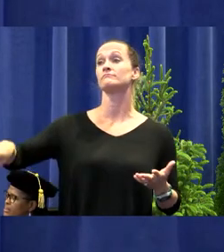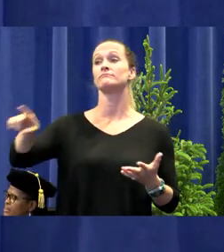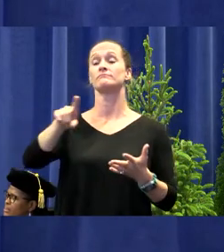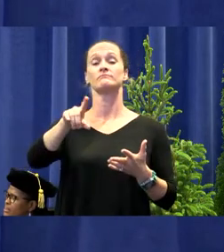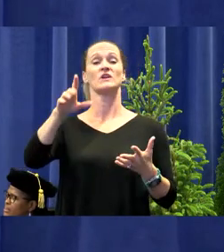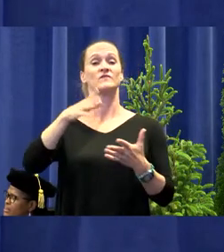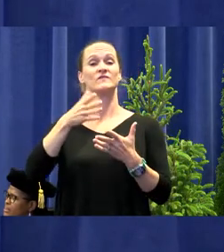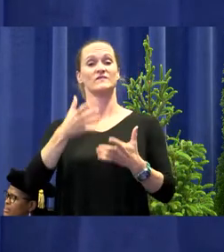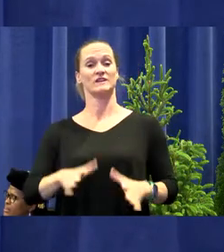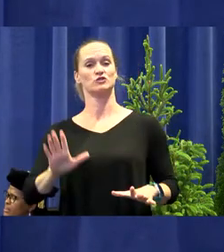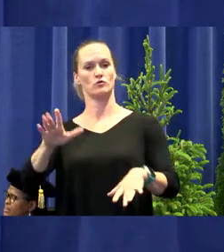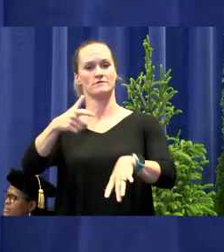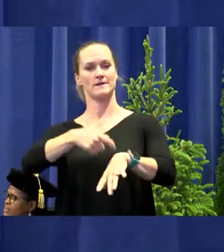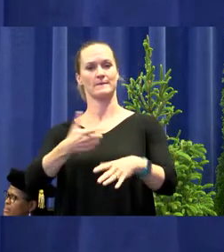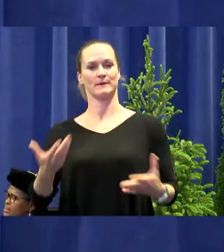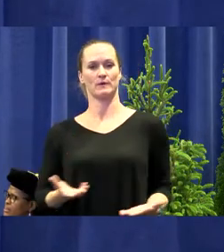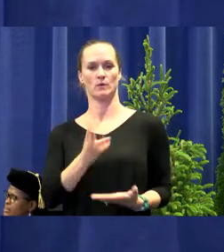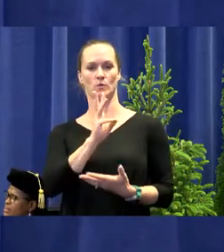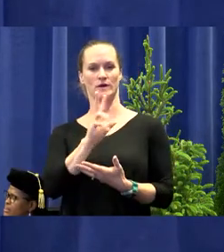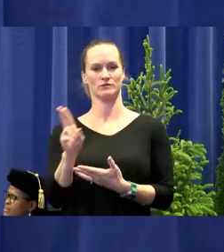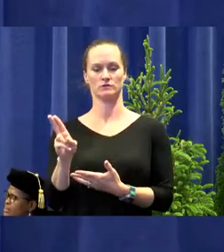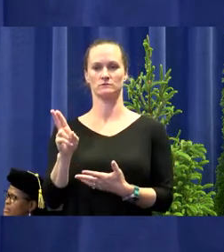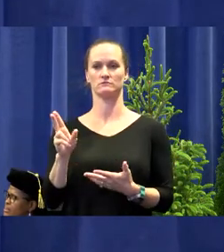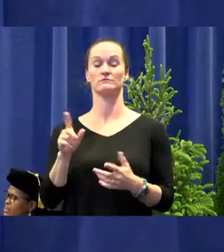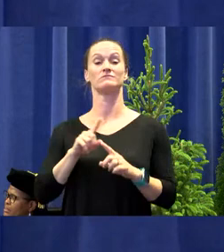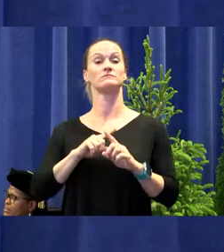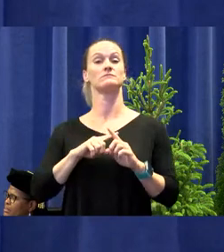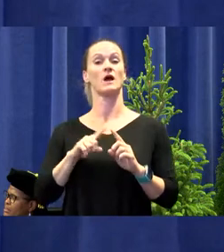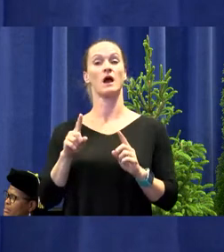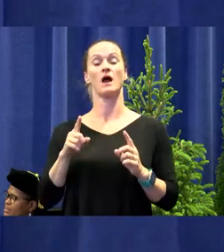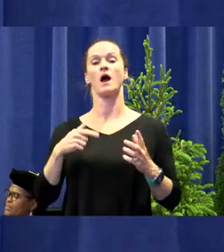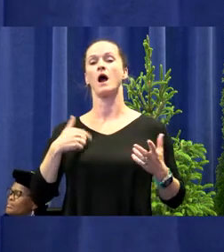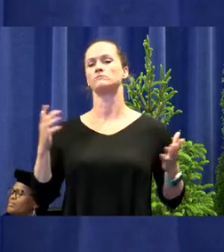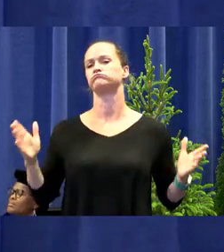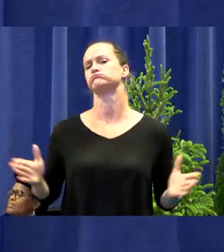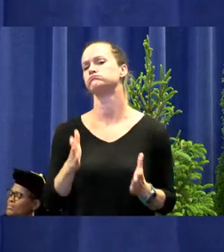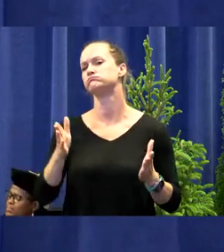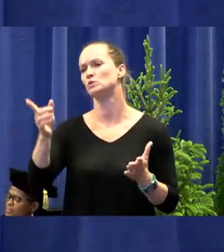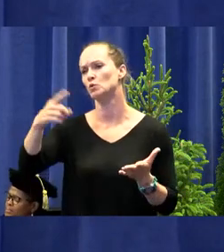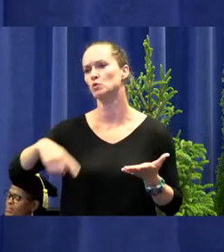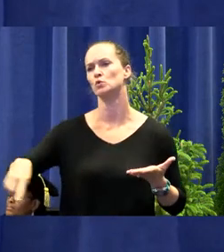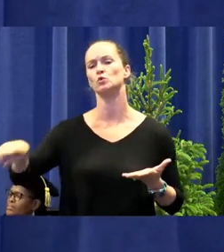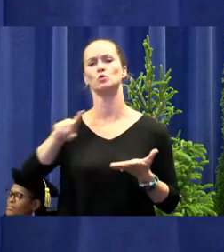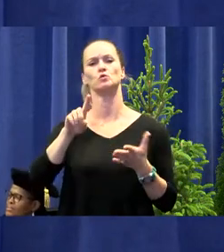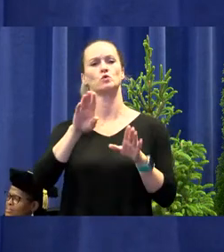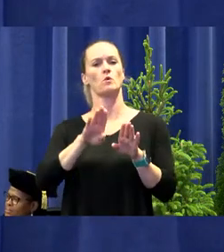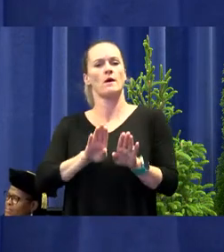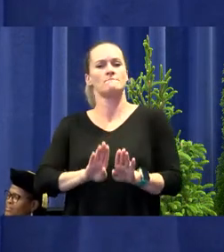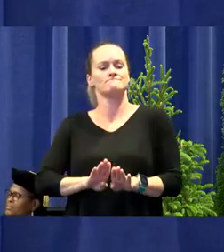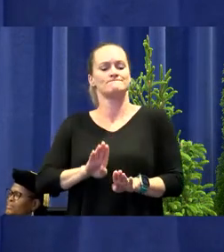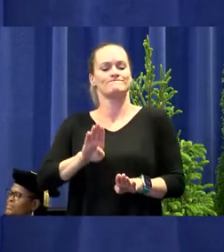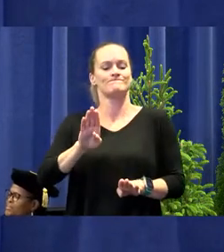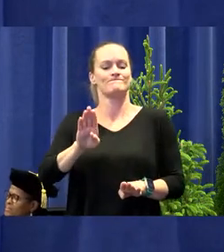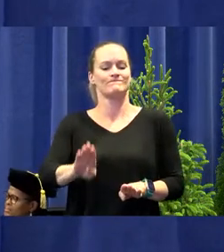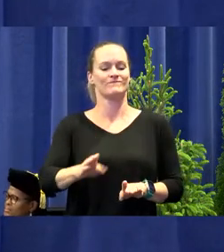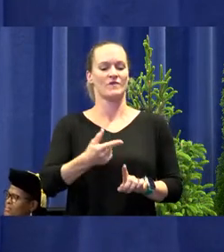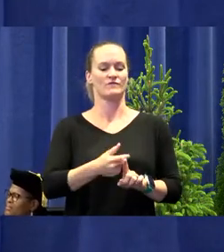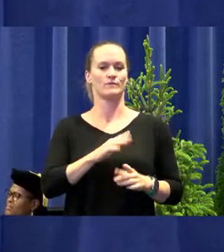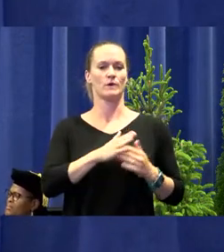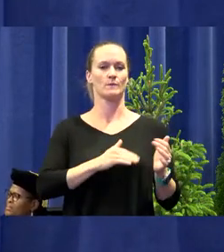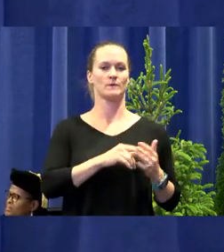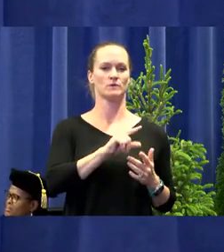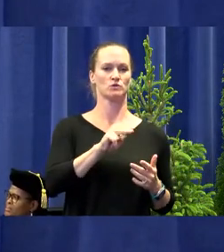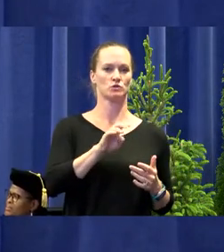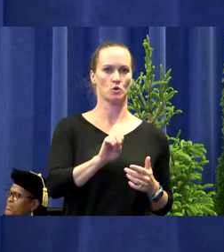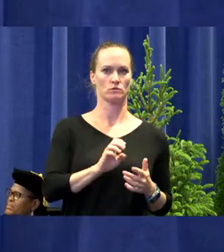leave you with this. Push yourselves to step out of your comfort zone. Push yourselves to stand up and speak